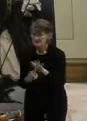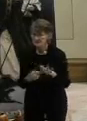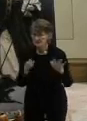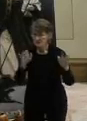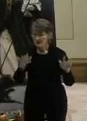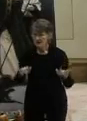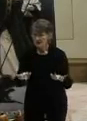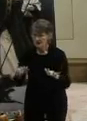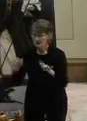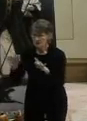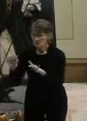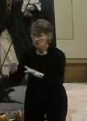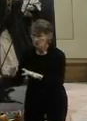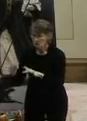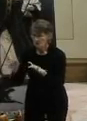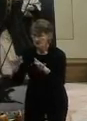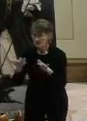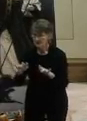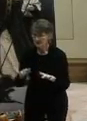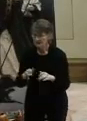We say,